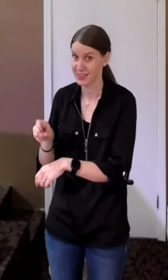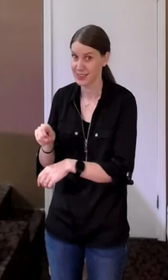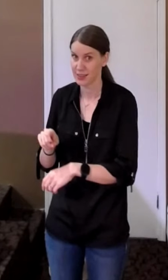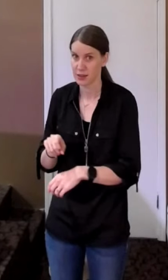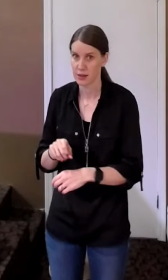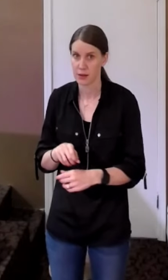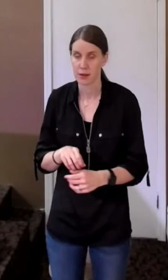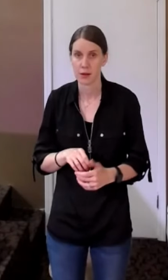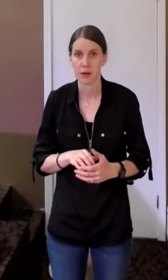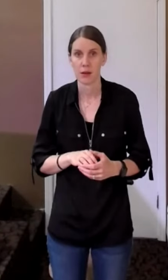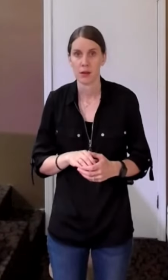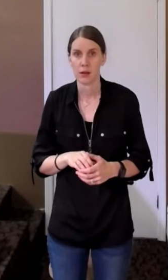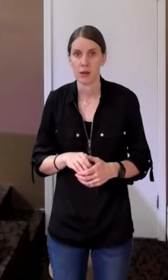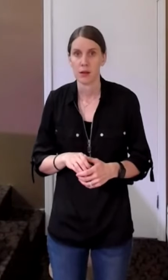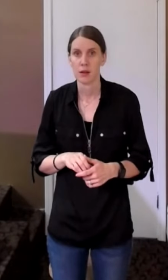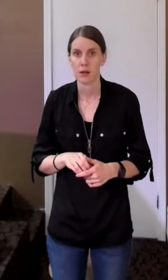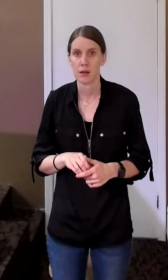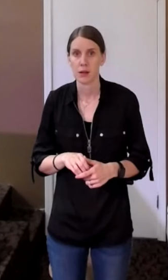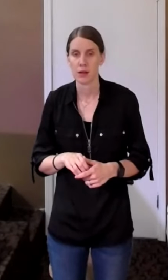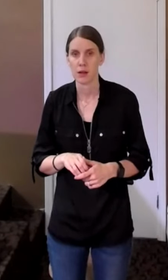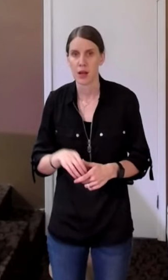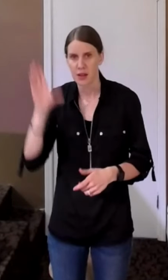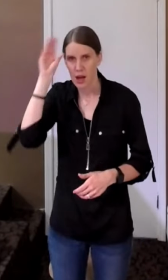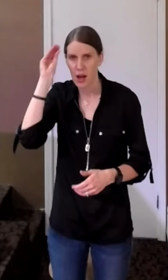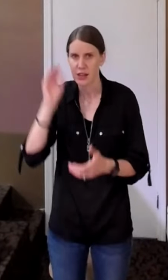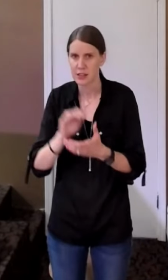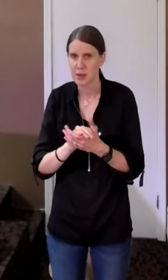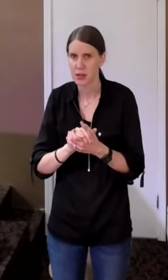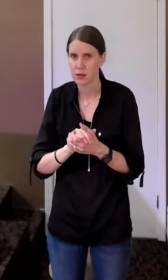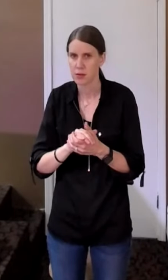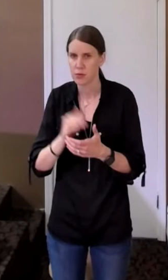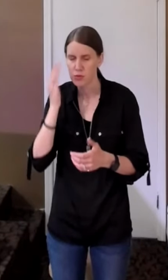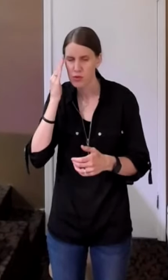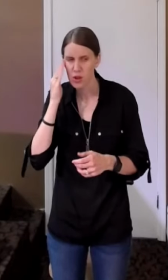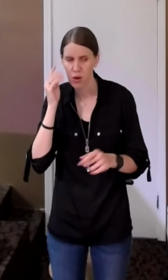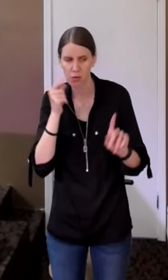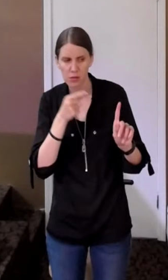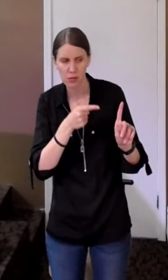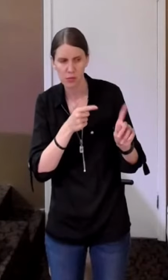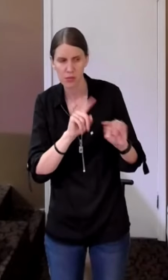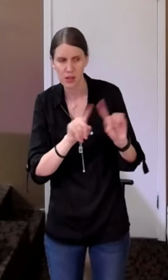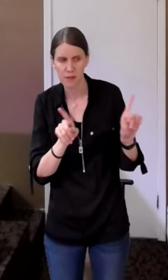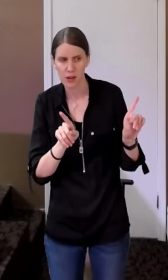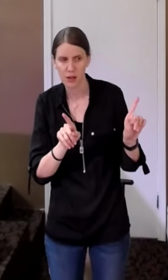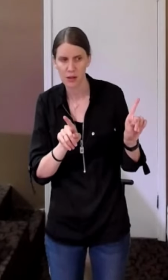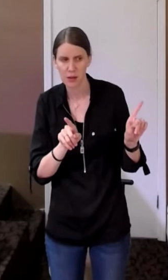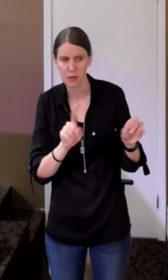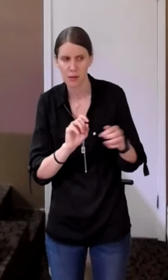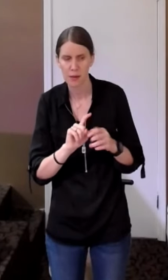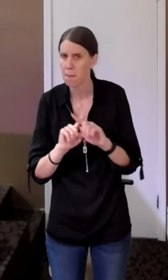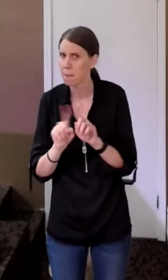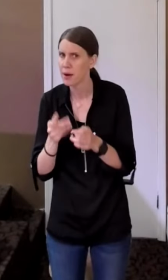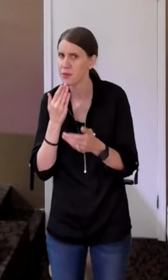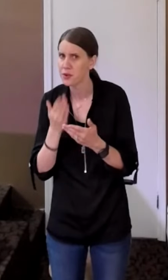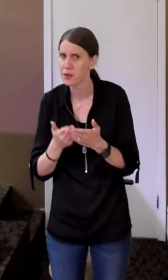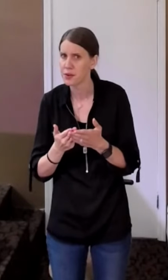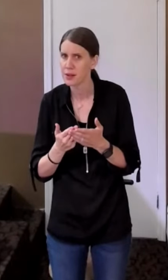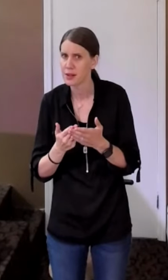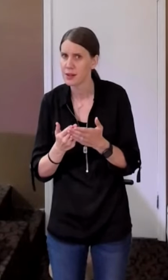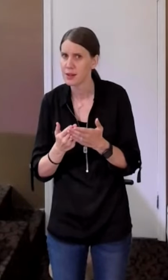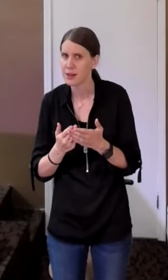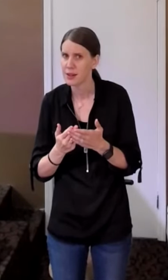You know, and when he begins to recognize what is it about her that makes her this way, God's getting all the glory,